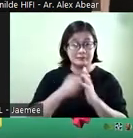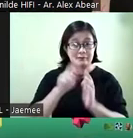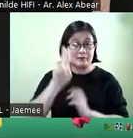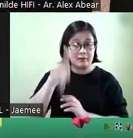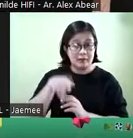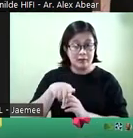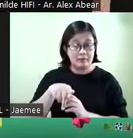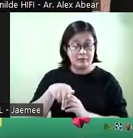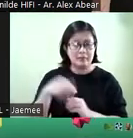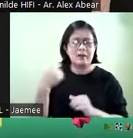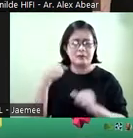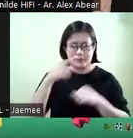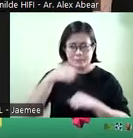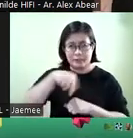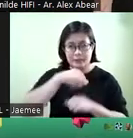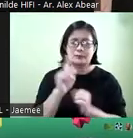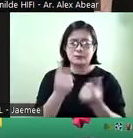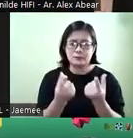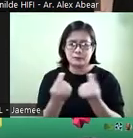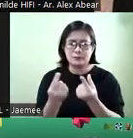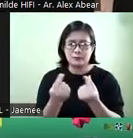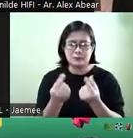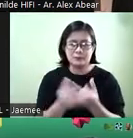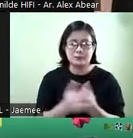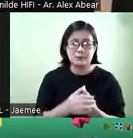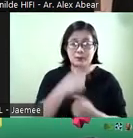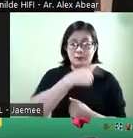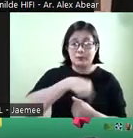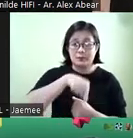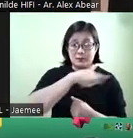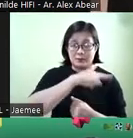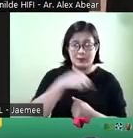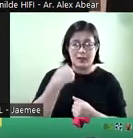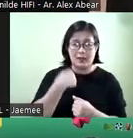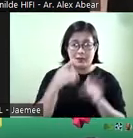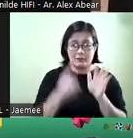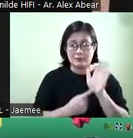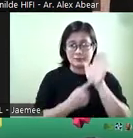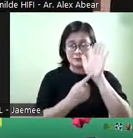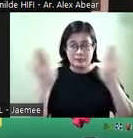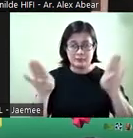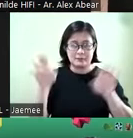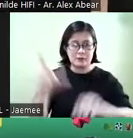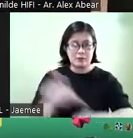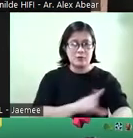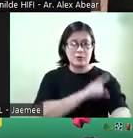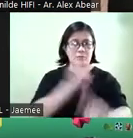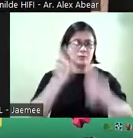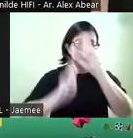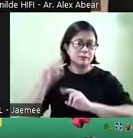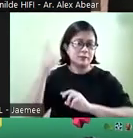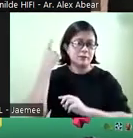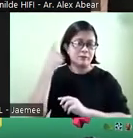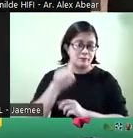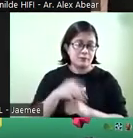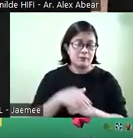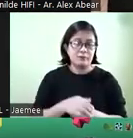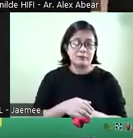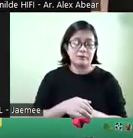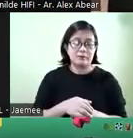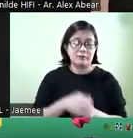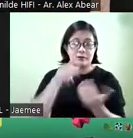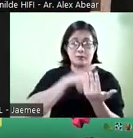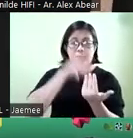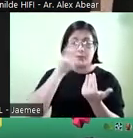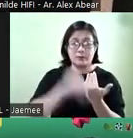also continuously develop and innovate. We are now relaunching Benilde's long history of incubation program to the BTS